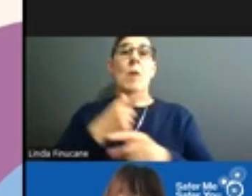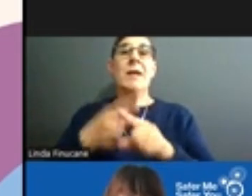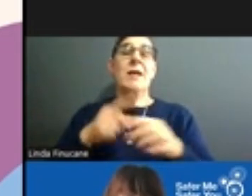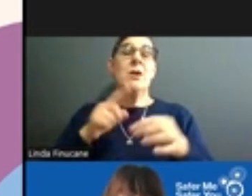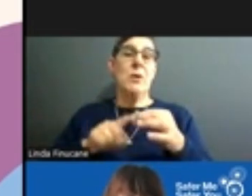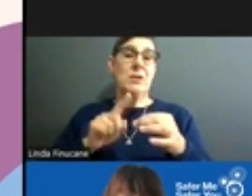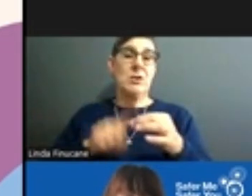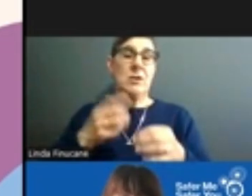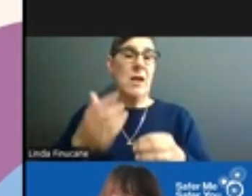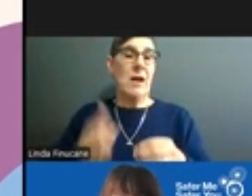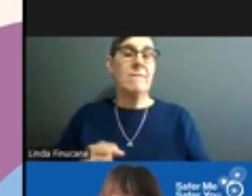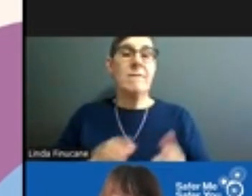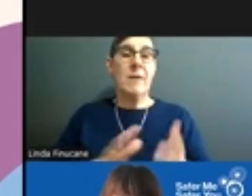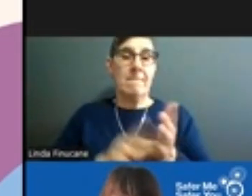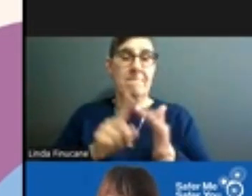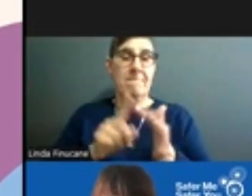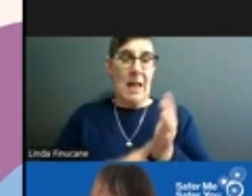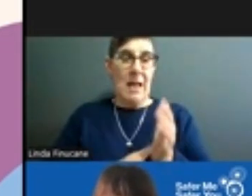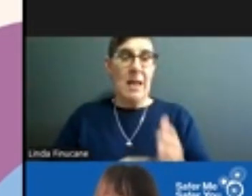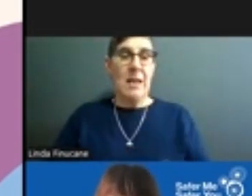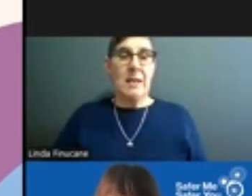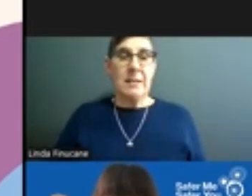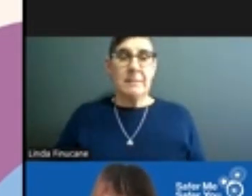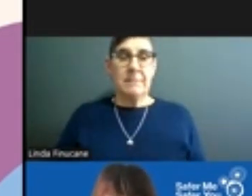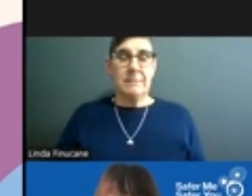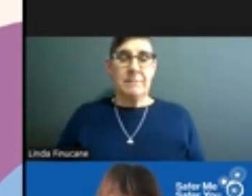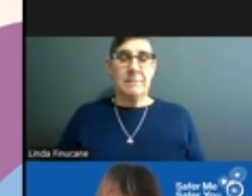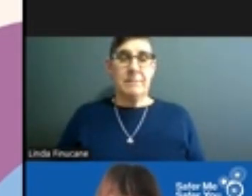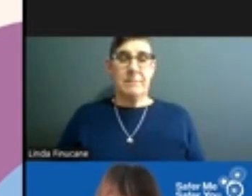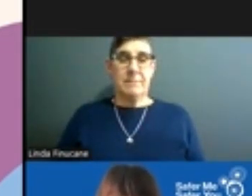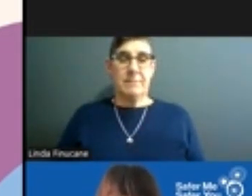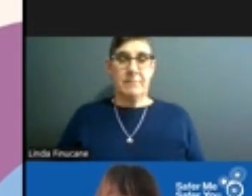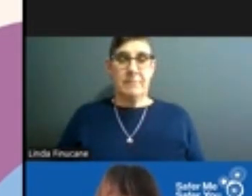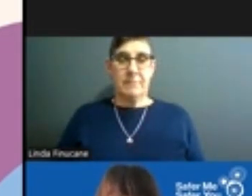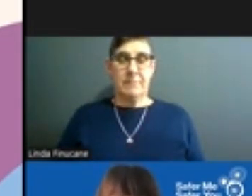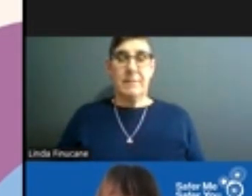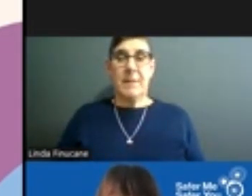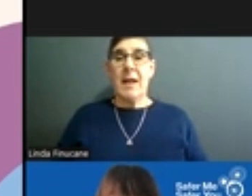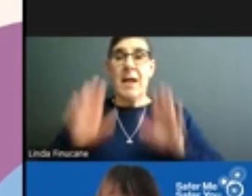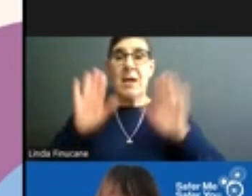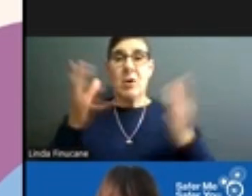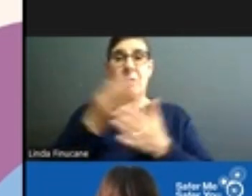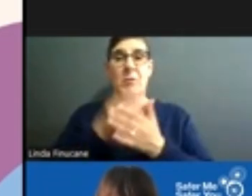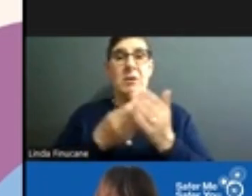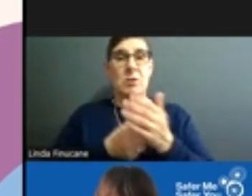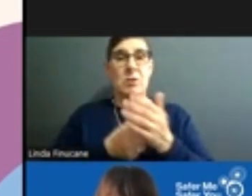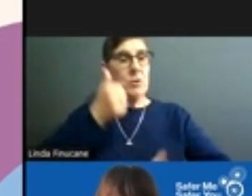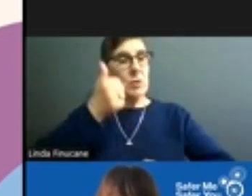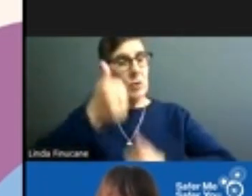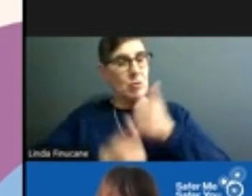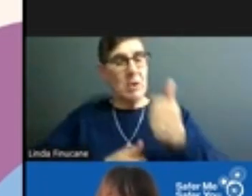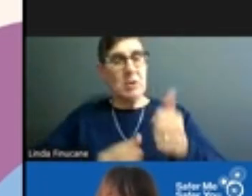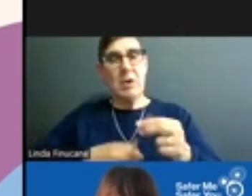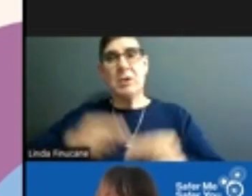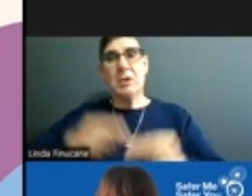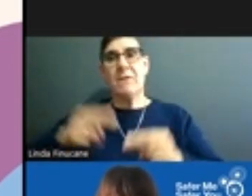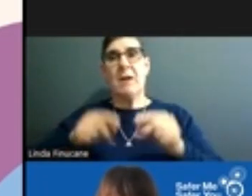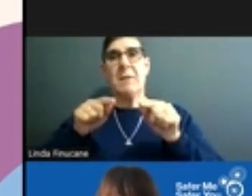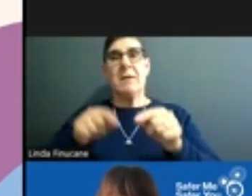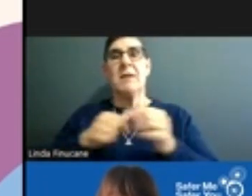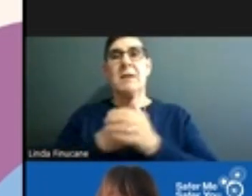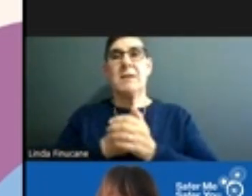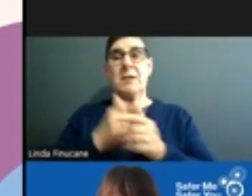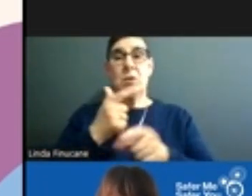Mhm. going to read. So this is an incredible resource. Congratulations on developing it. Let's all